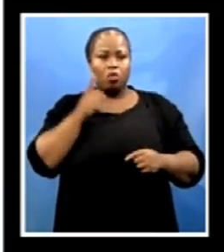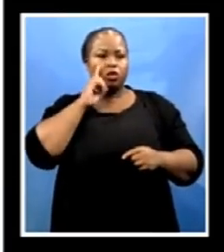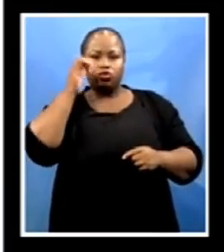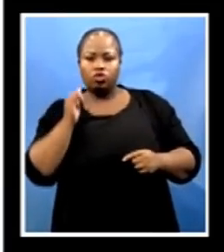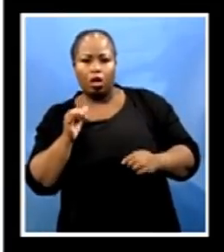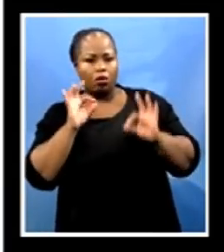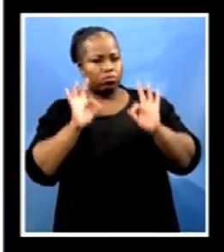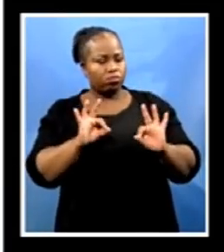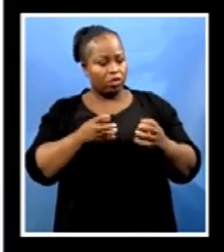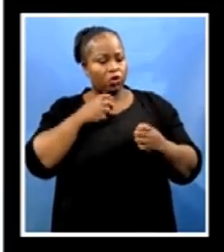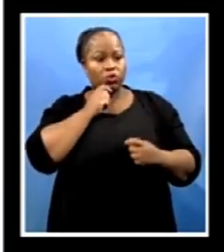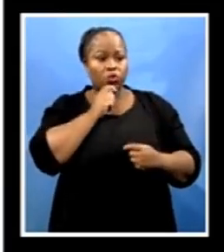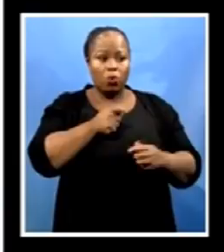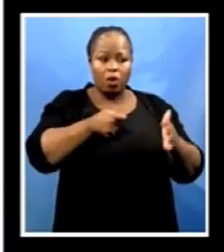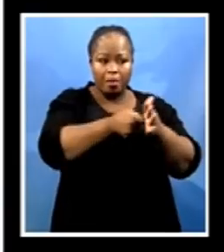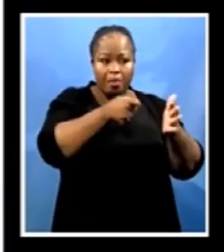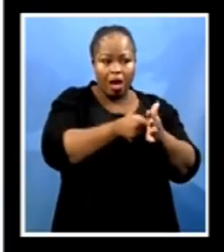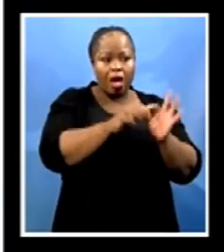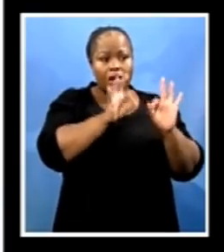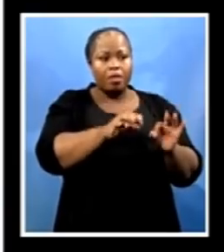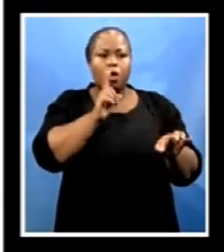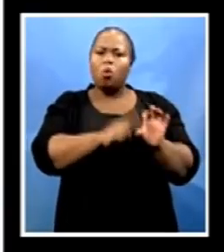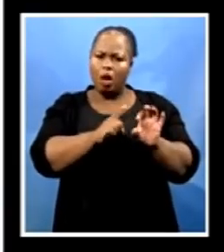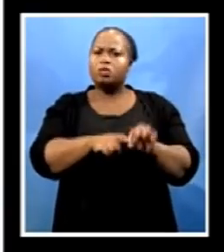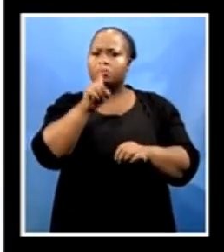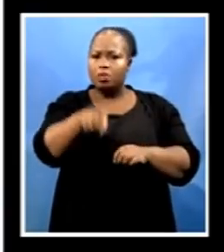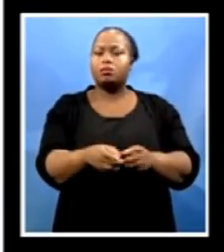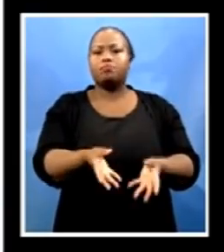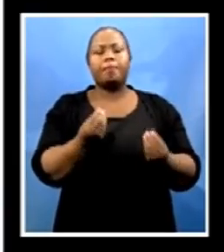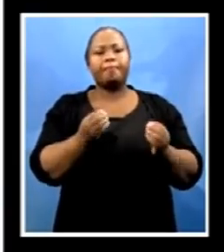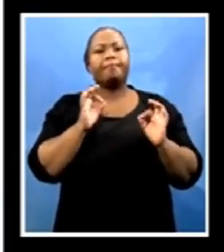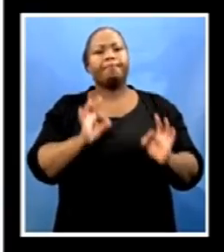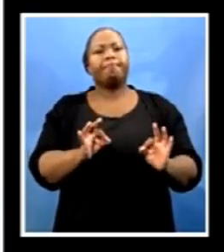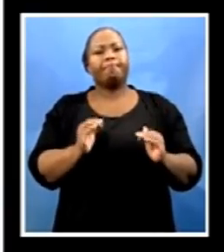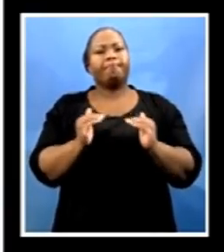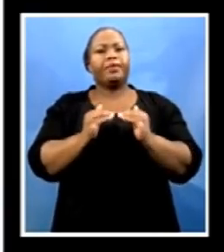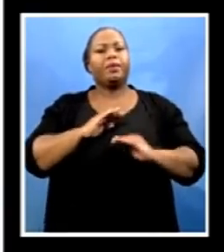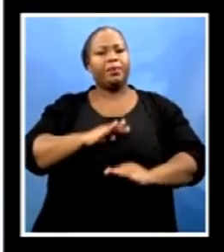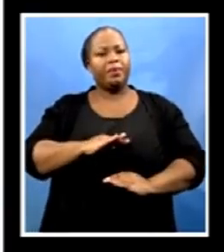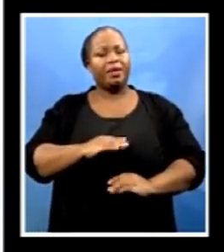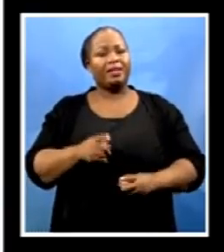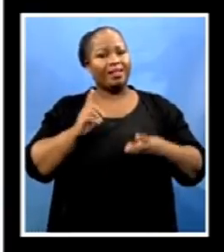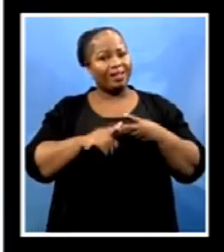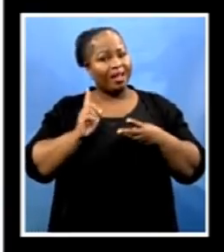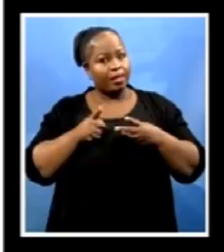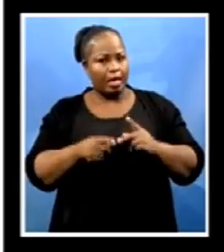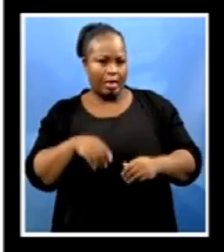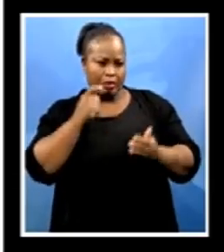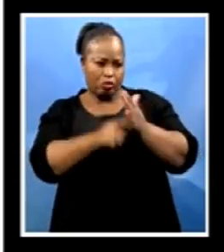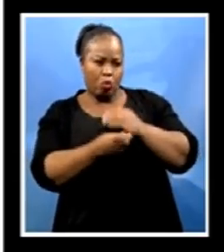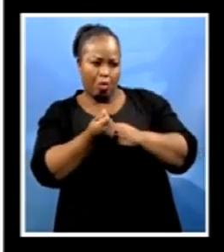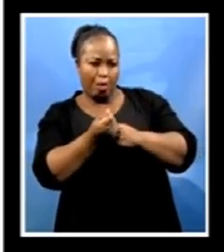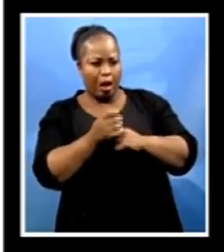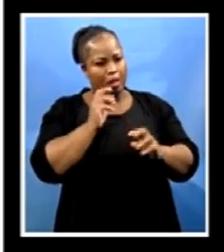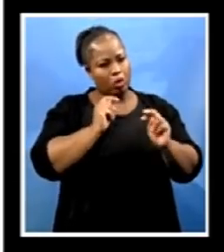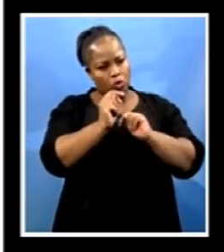the quality of the equipment, and of course, importantly, price negotiation. So an entire procurement engine